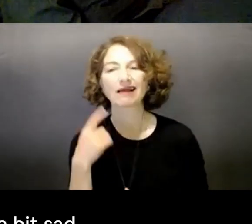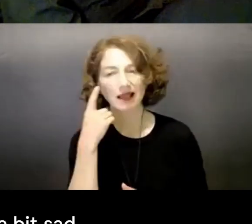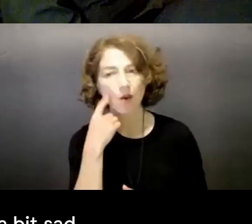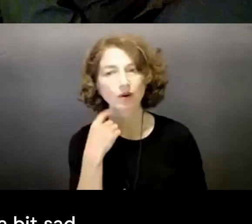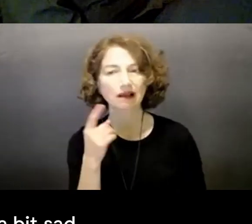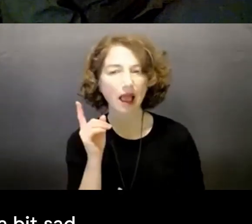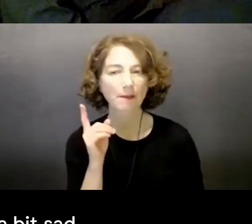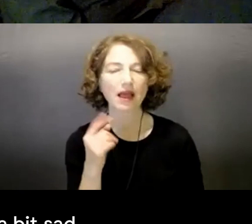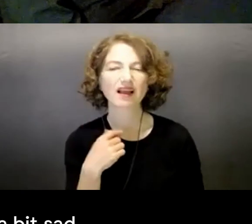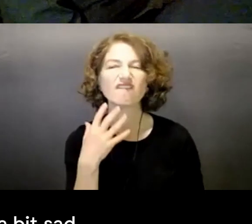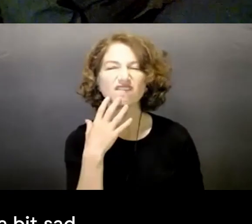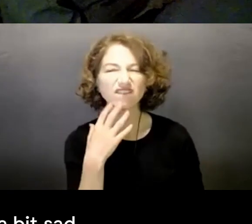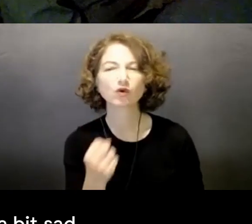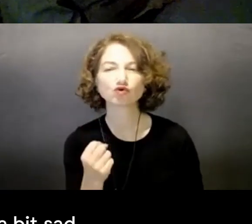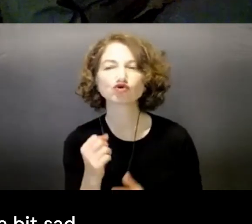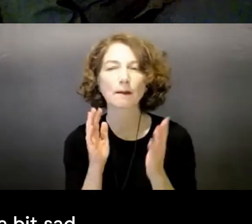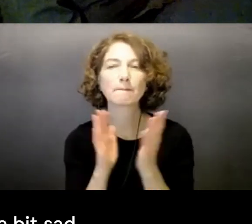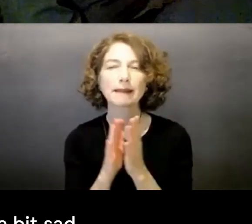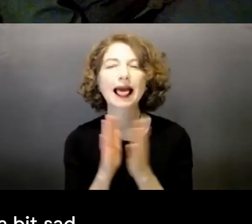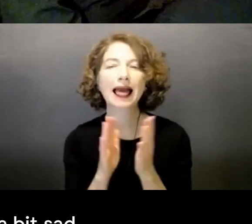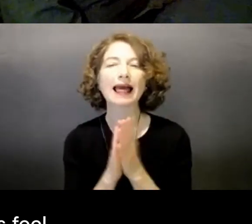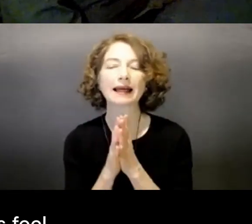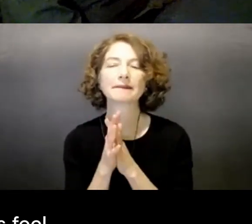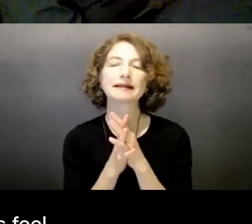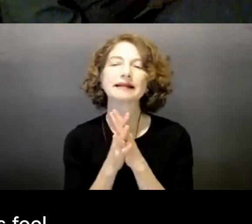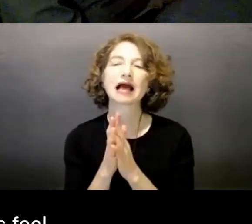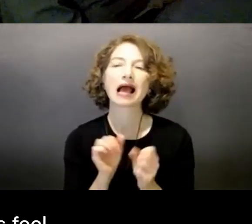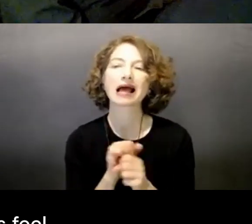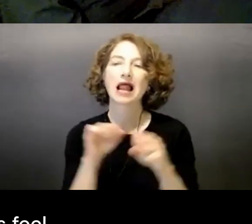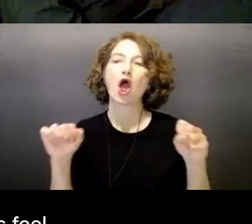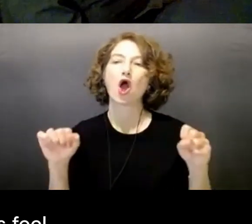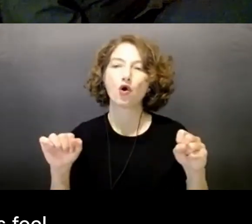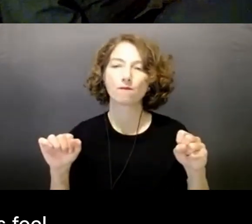like to create spaces where